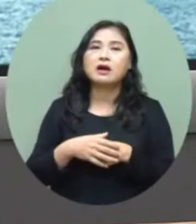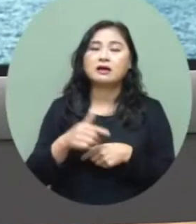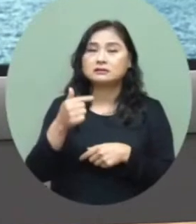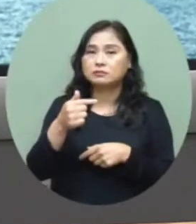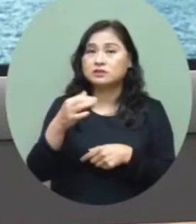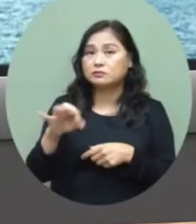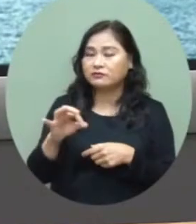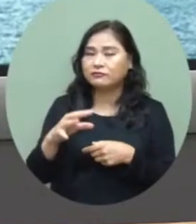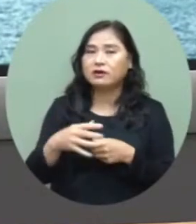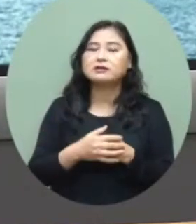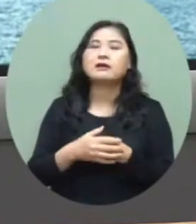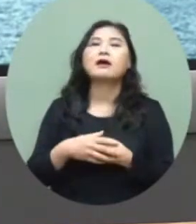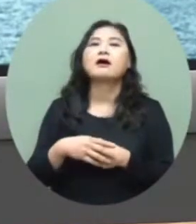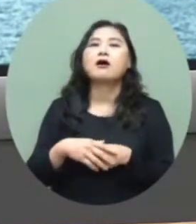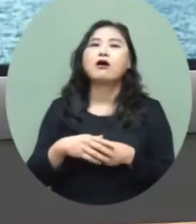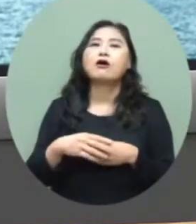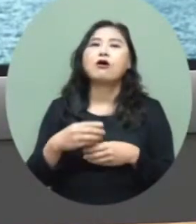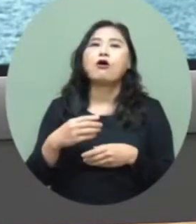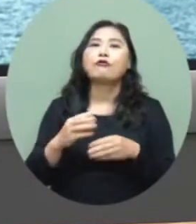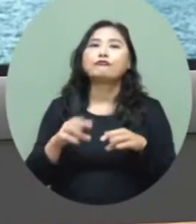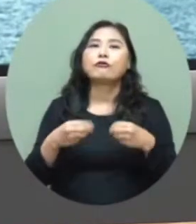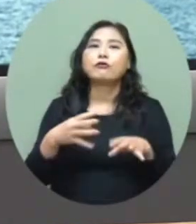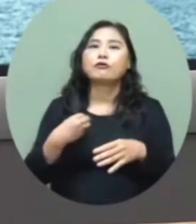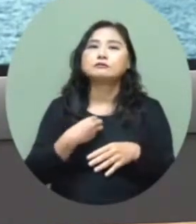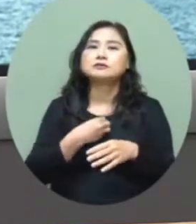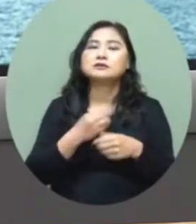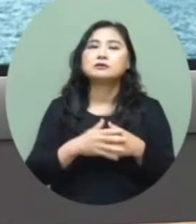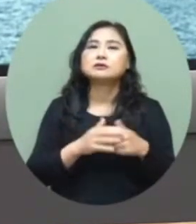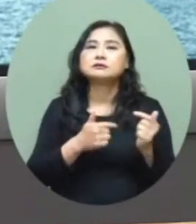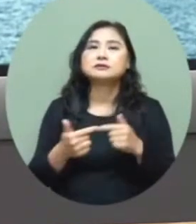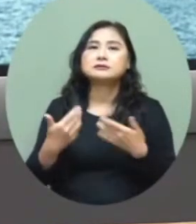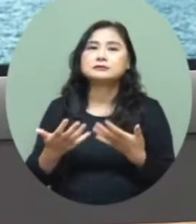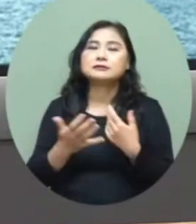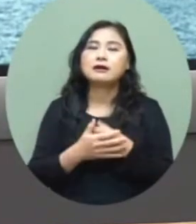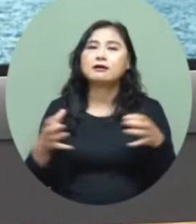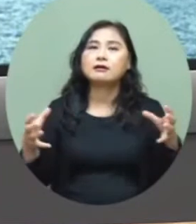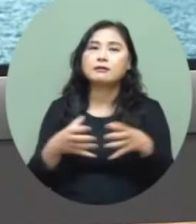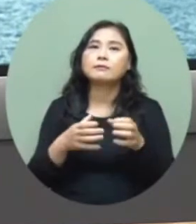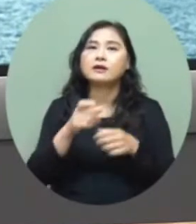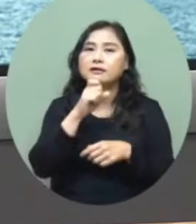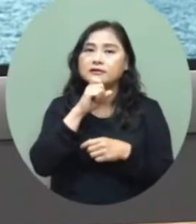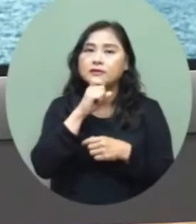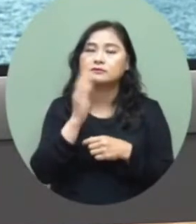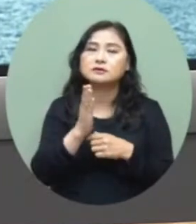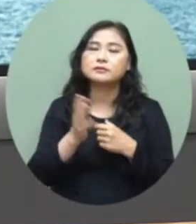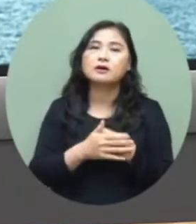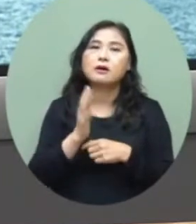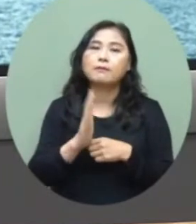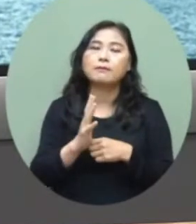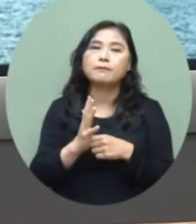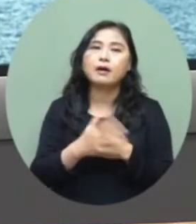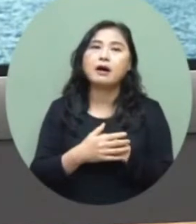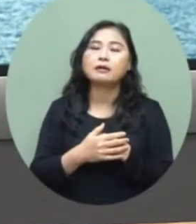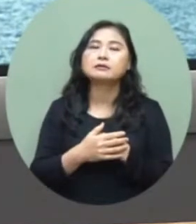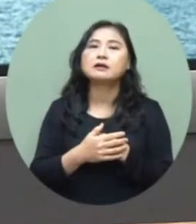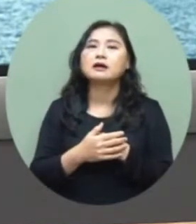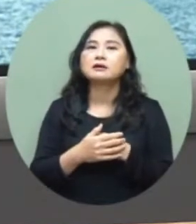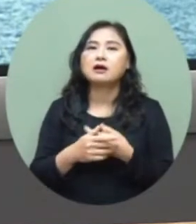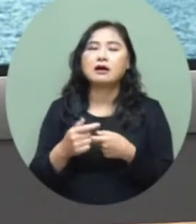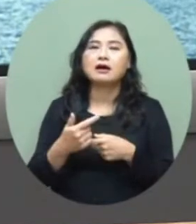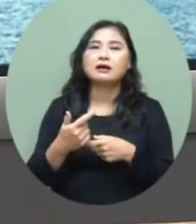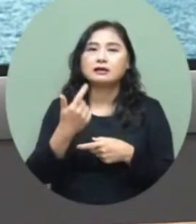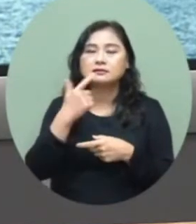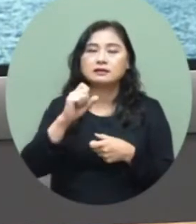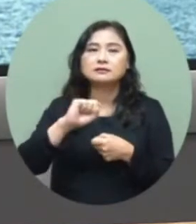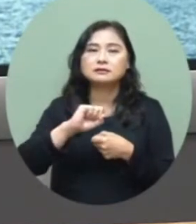10 free consultations, so that they would be able to receive consultations for free. So about